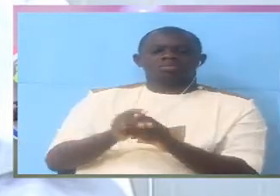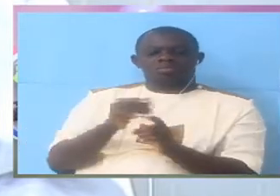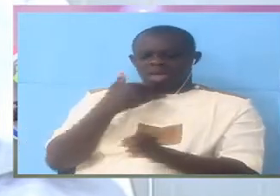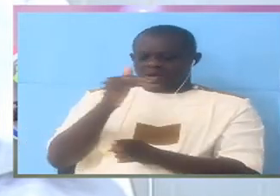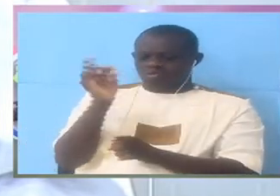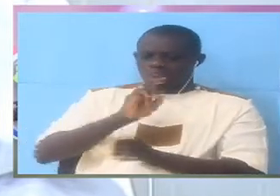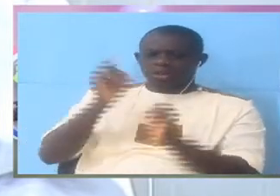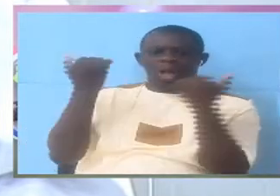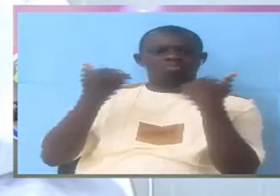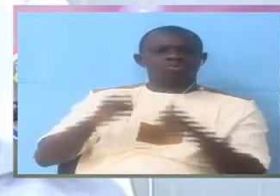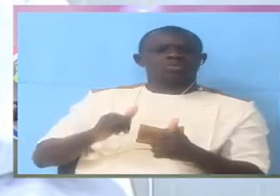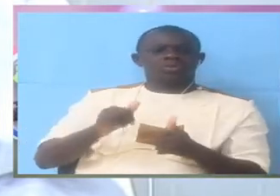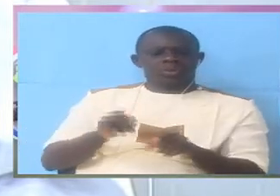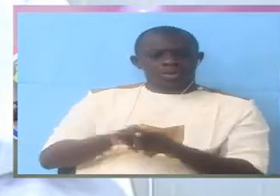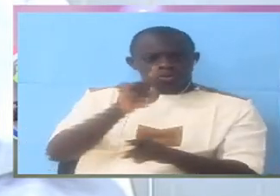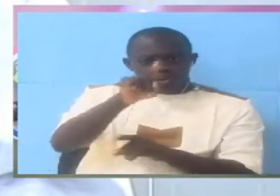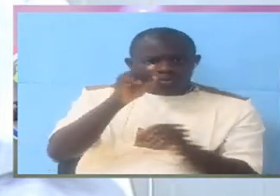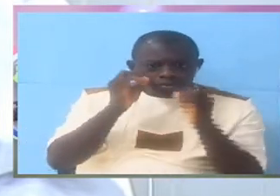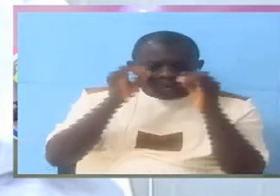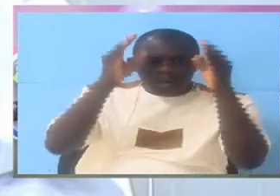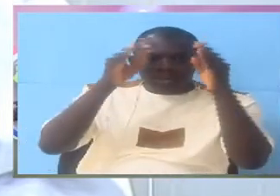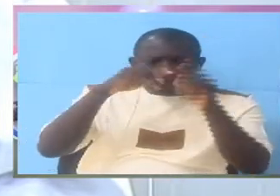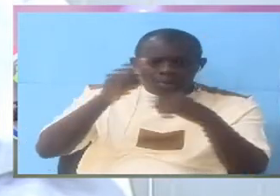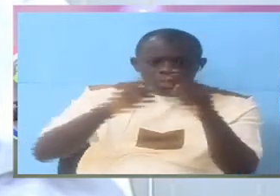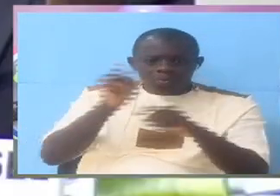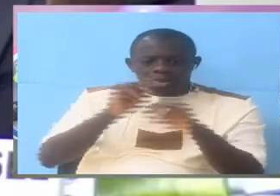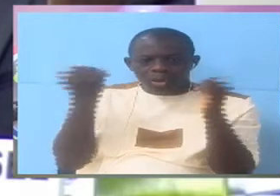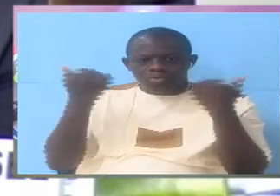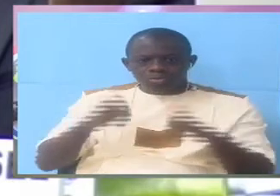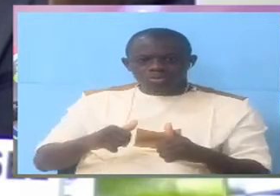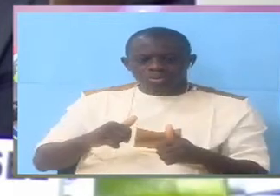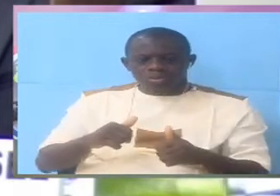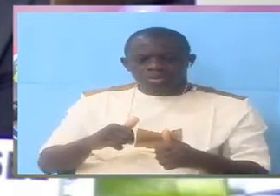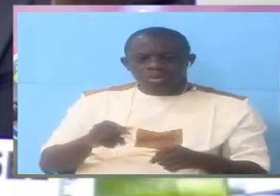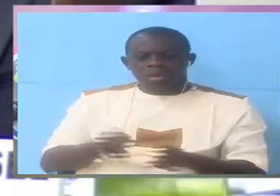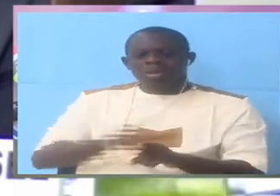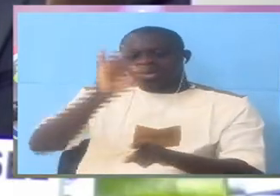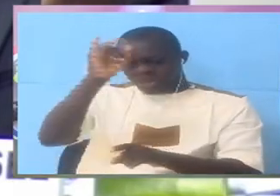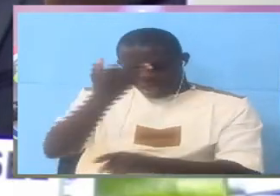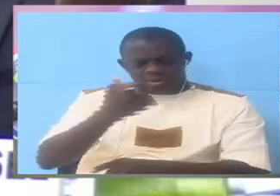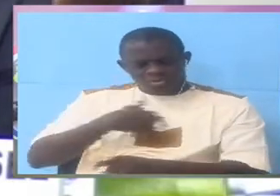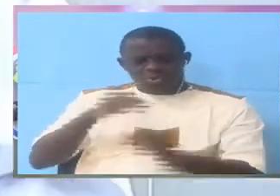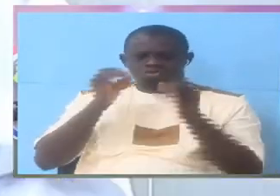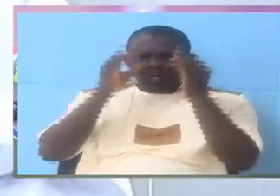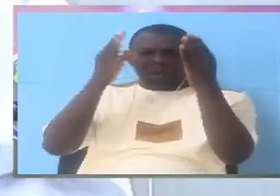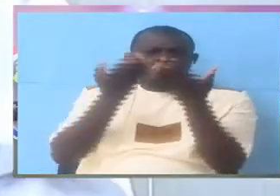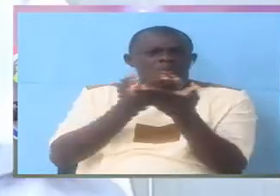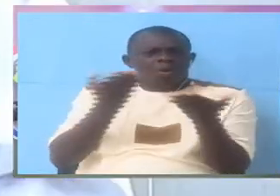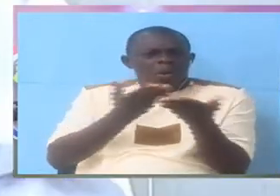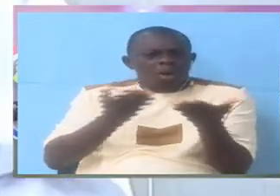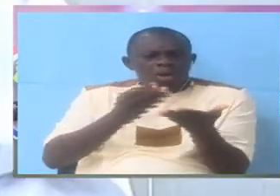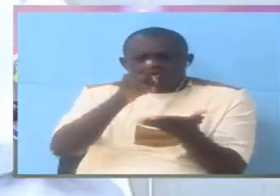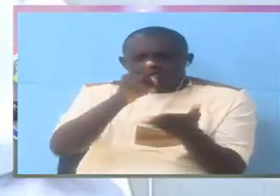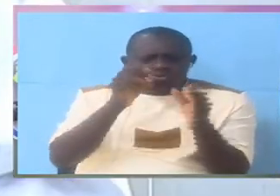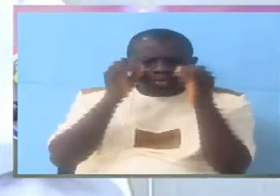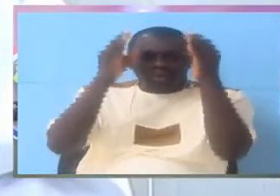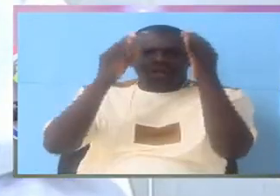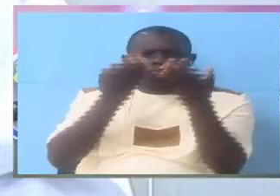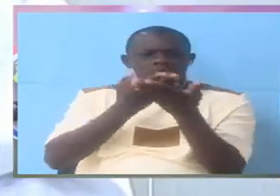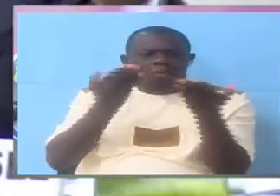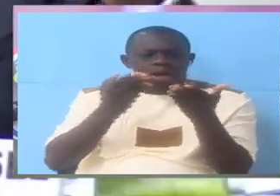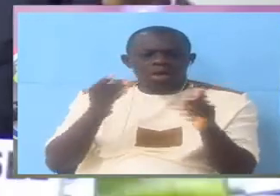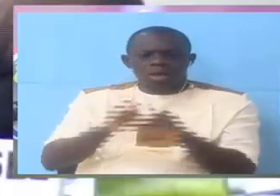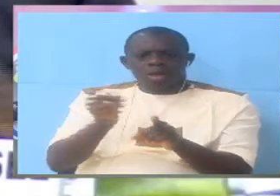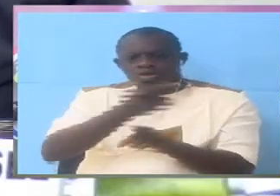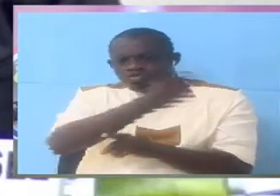But how, you were surprised? Because yes, I was surprised. Why were you surprised? Because you guys built